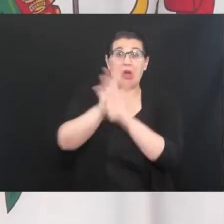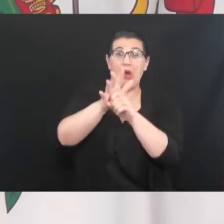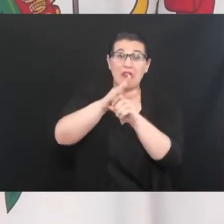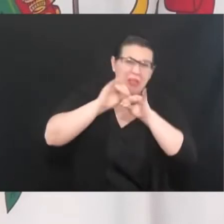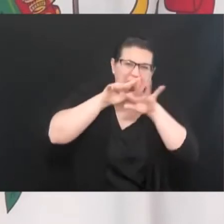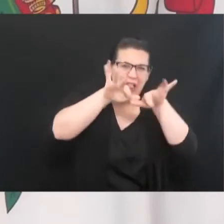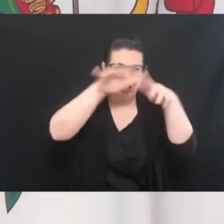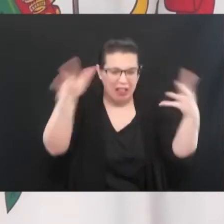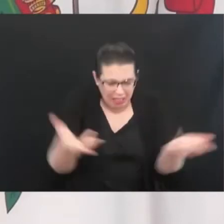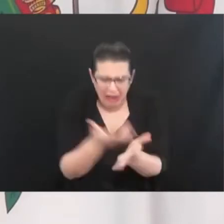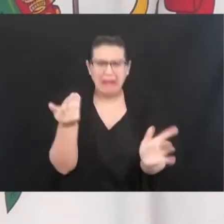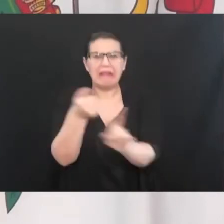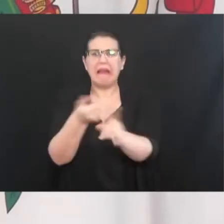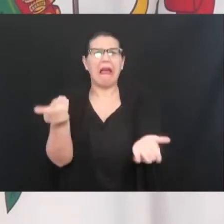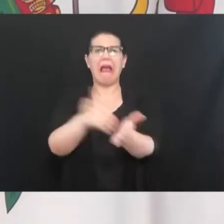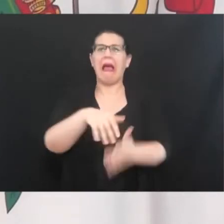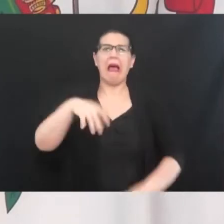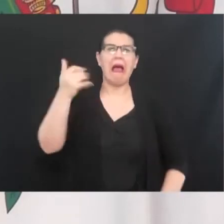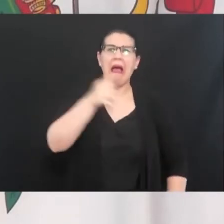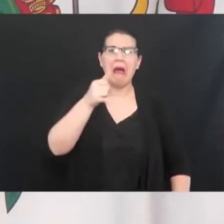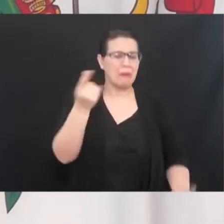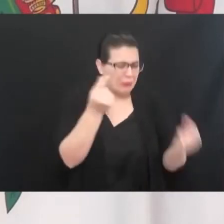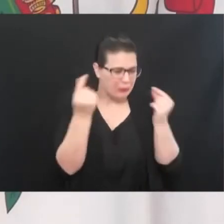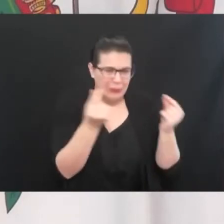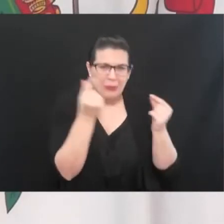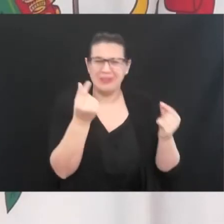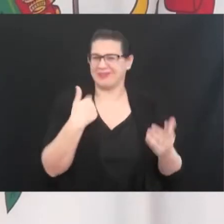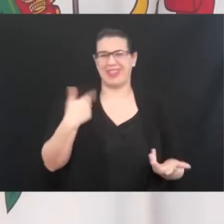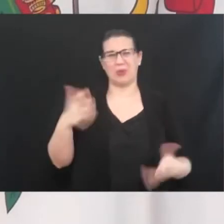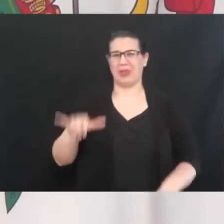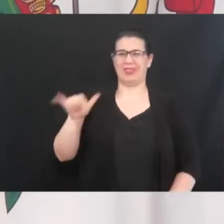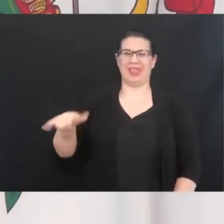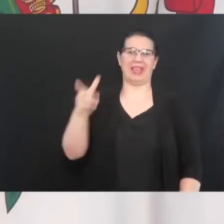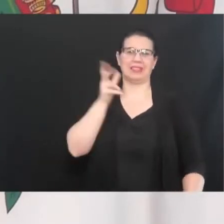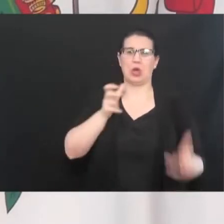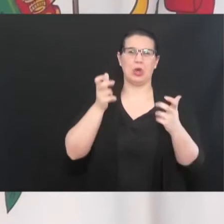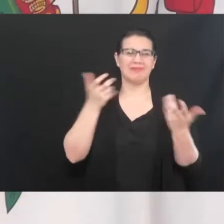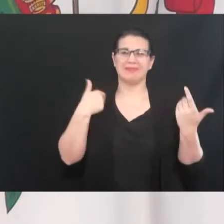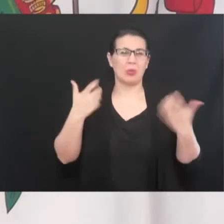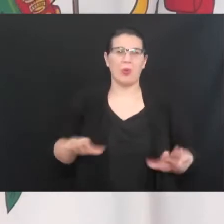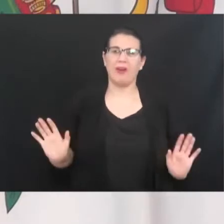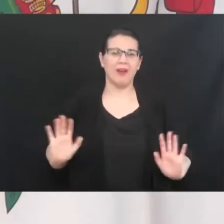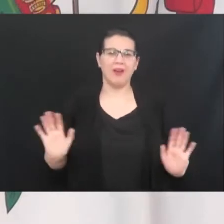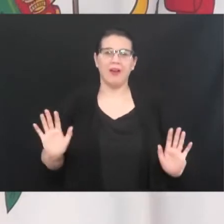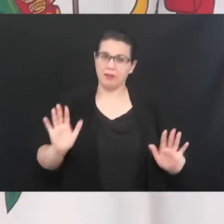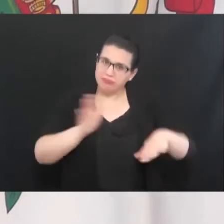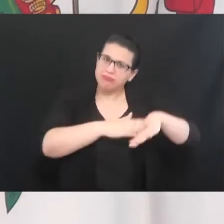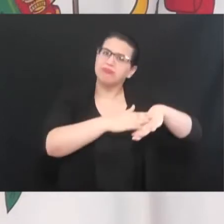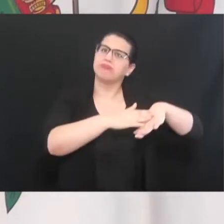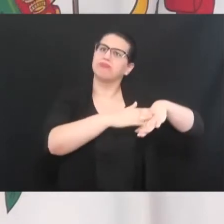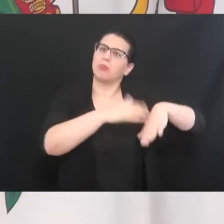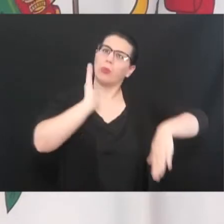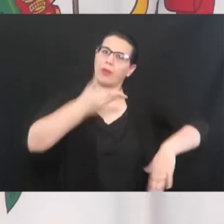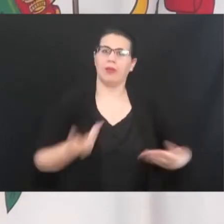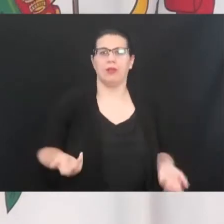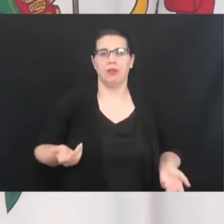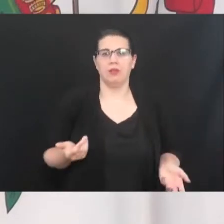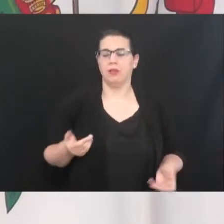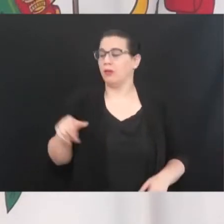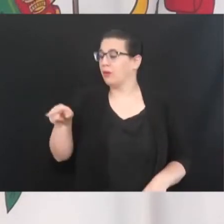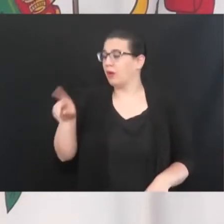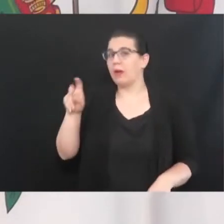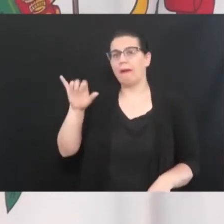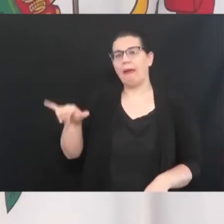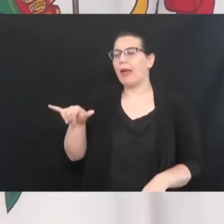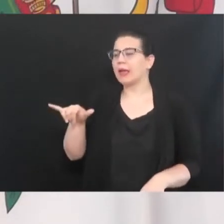land? Governor, what are we going to do? What are we going to do? And Kenny, just step back